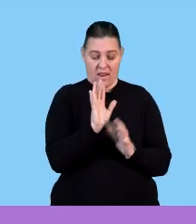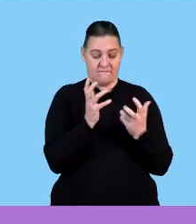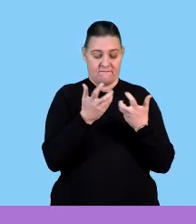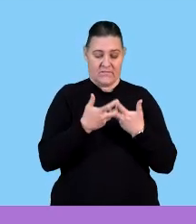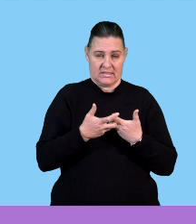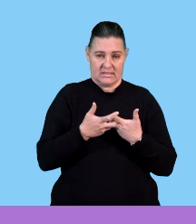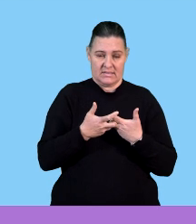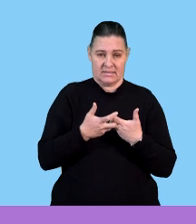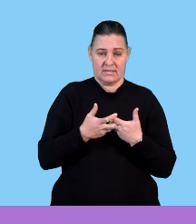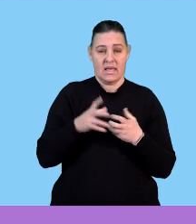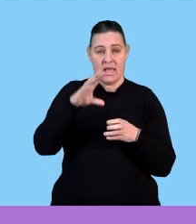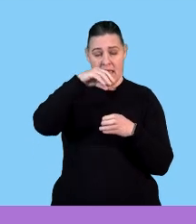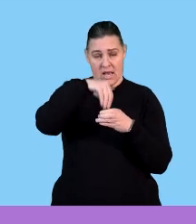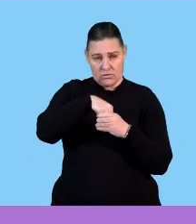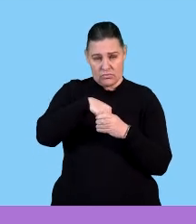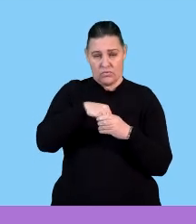will